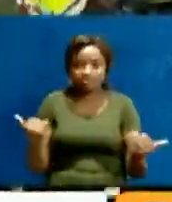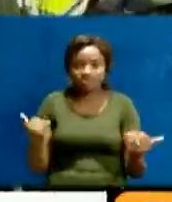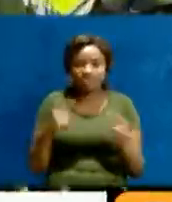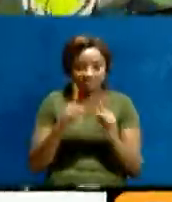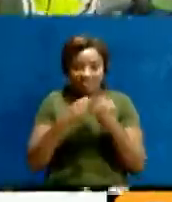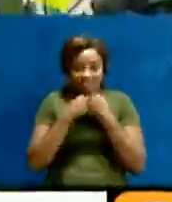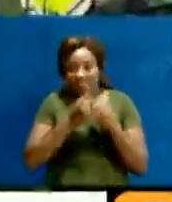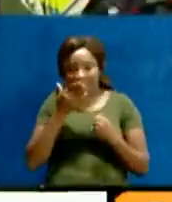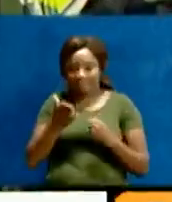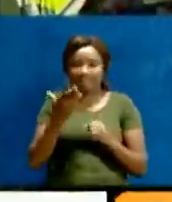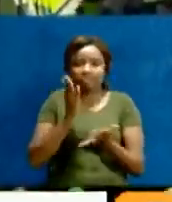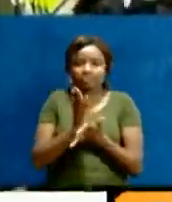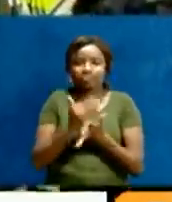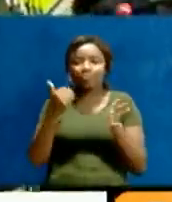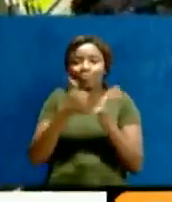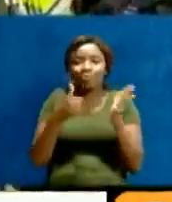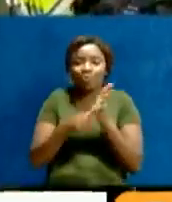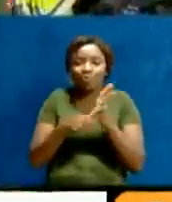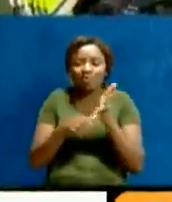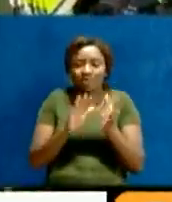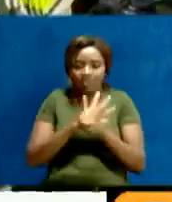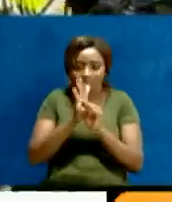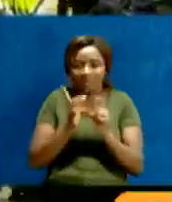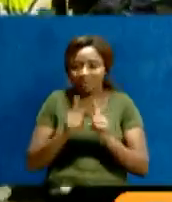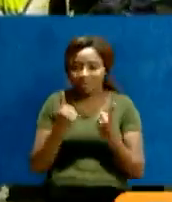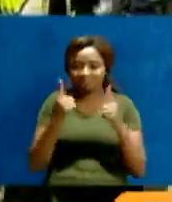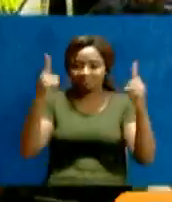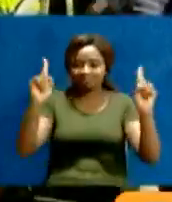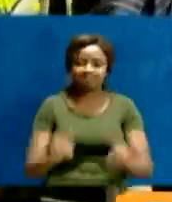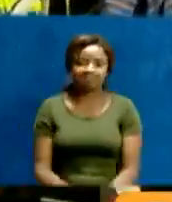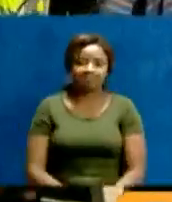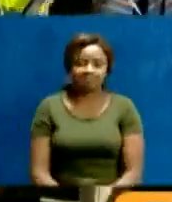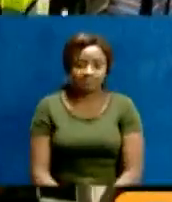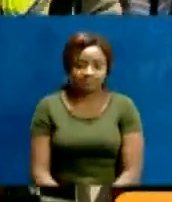faced in learning amidst the COVID-19 pandemic. Raquel Muigai, Citizen TV.